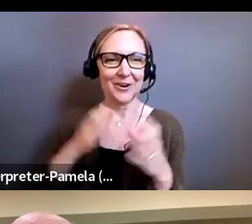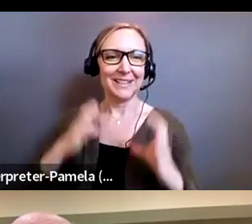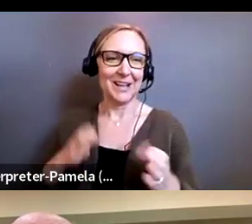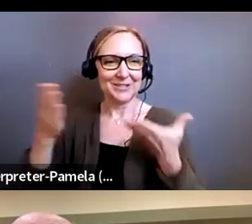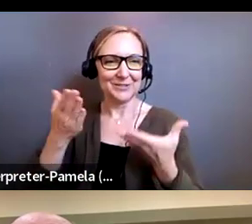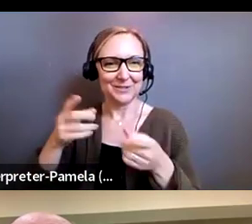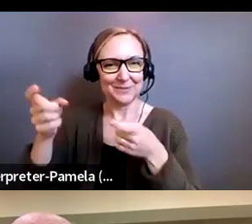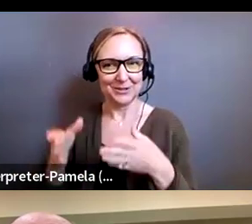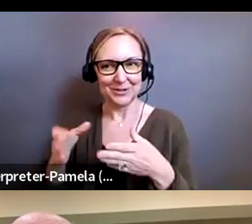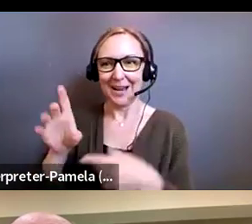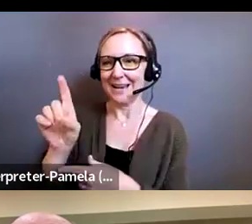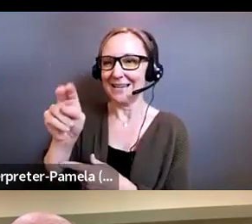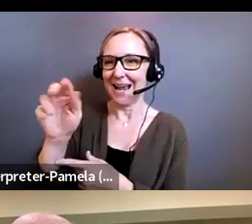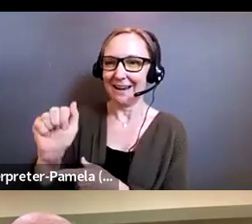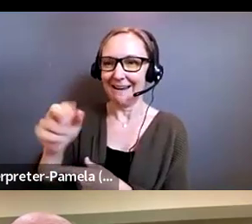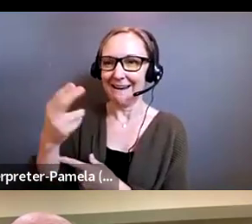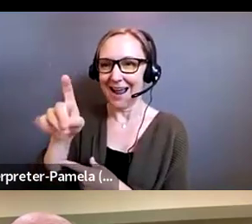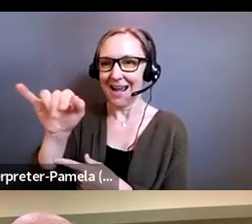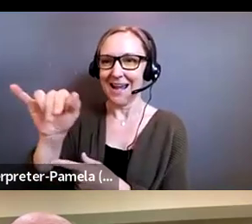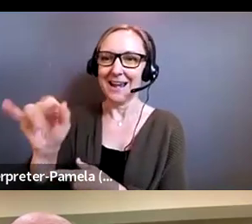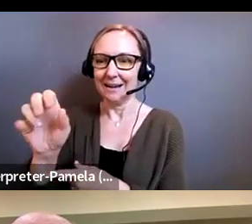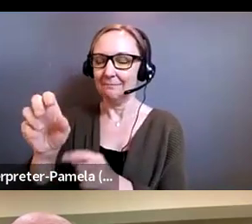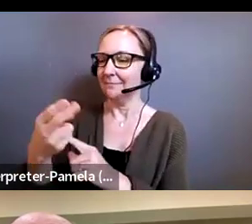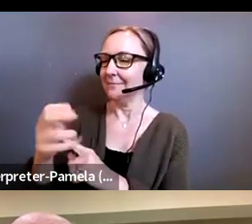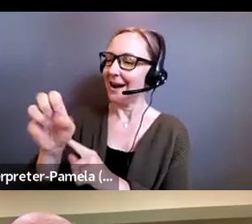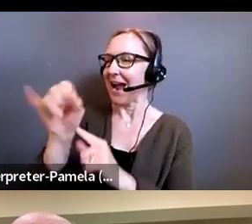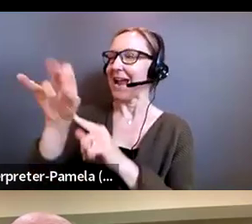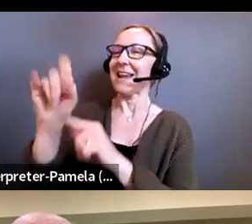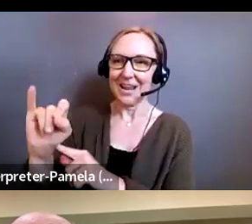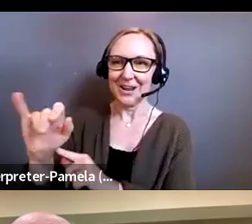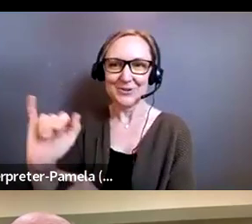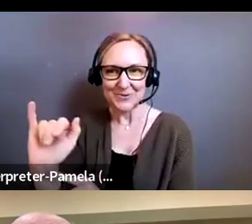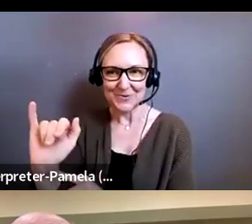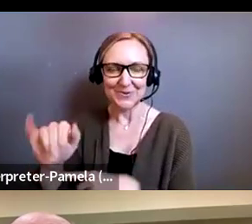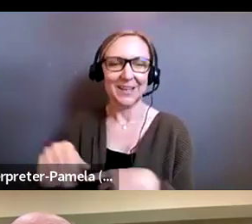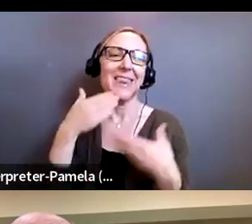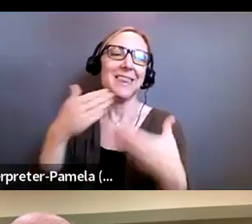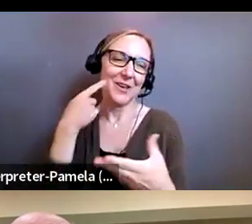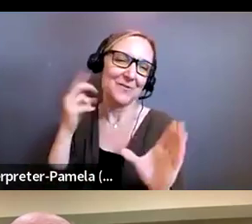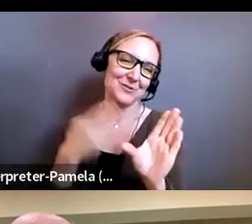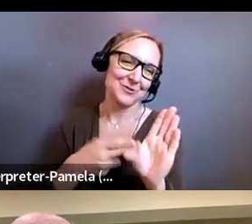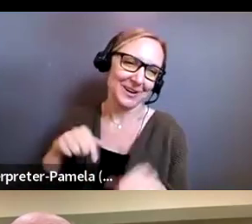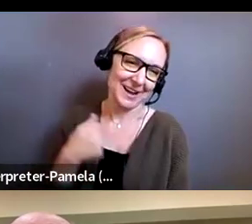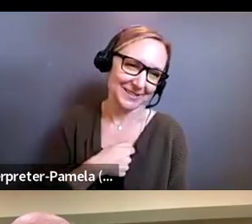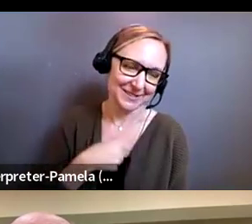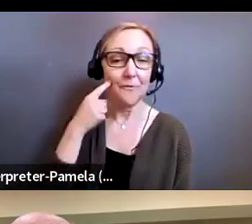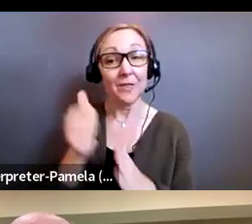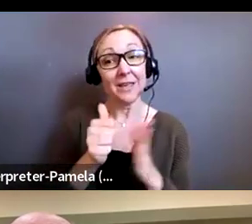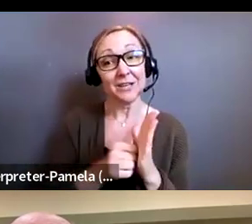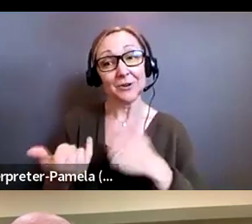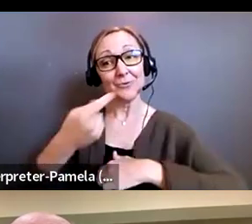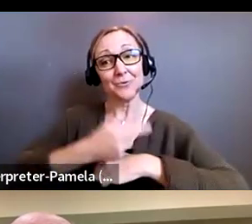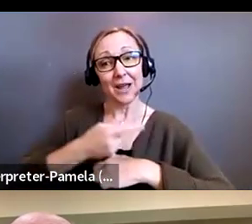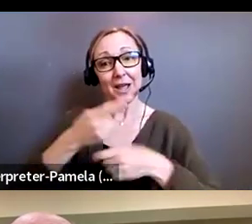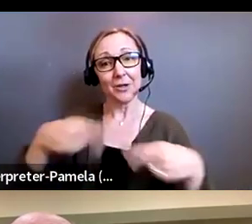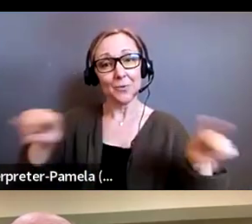and Dana and Heidi as well, client services managers. Thank you for joining us. All right, for our agenda today, you guys are going to